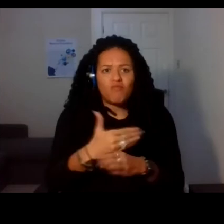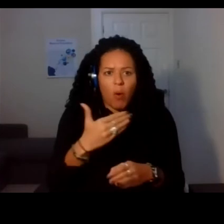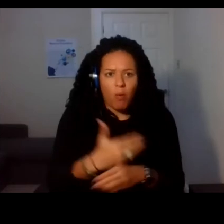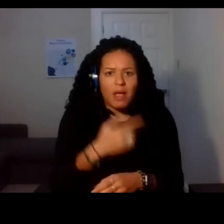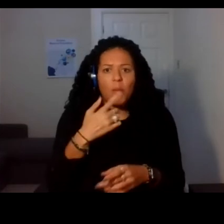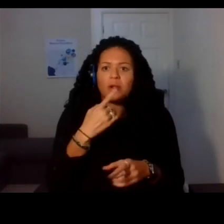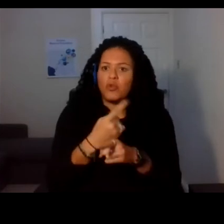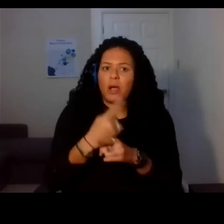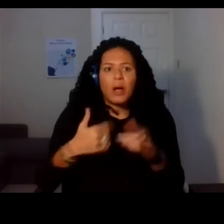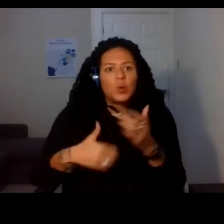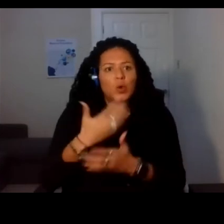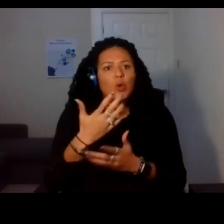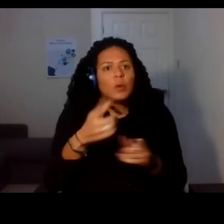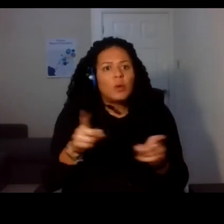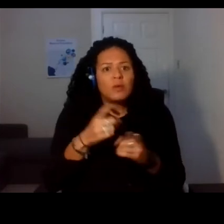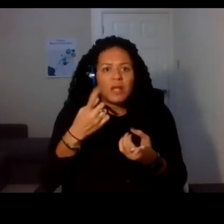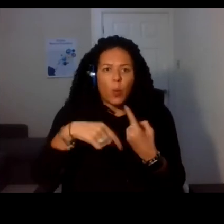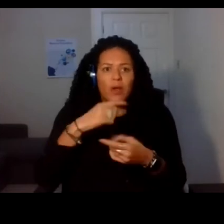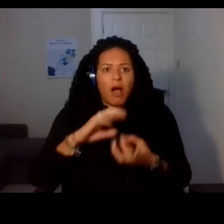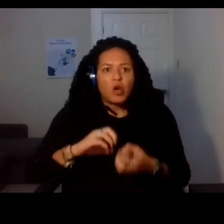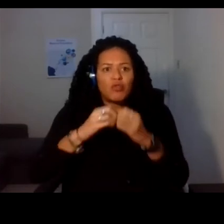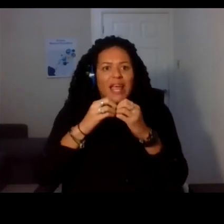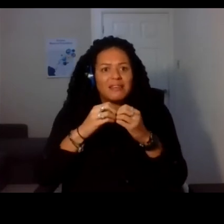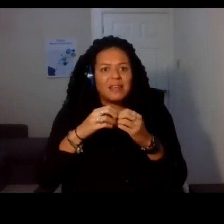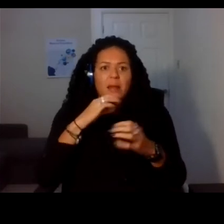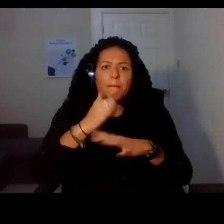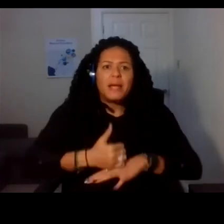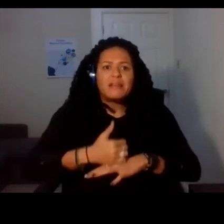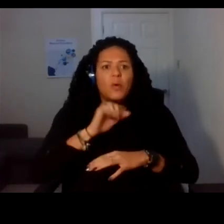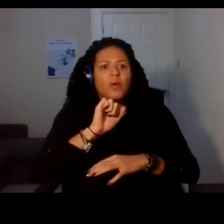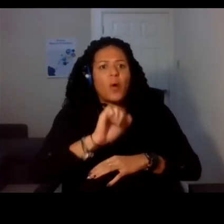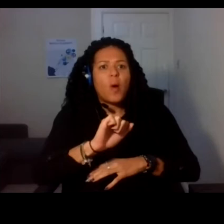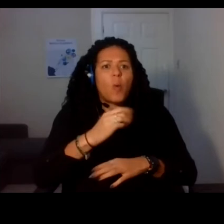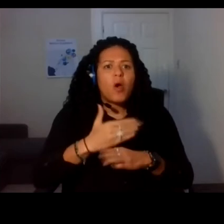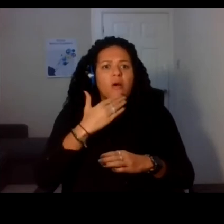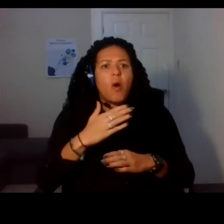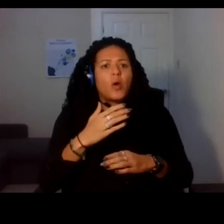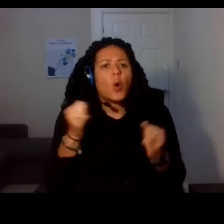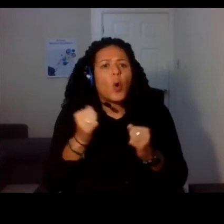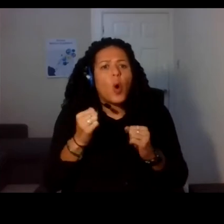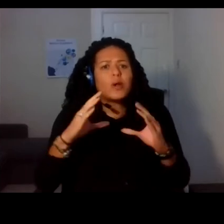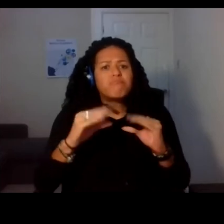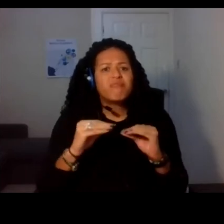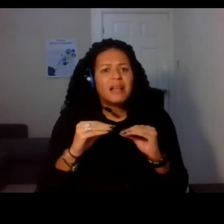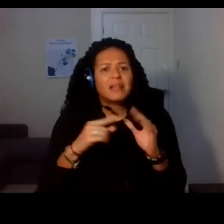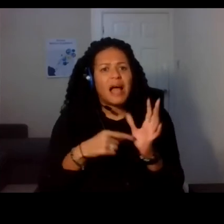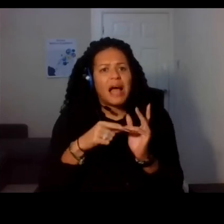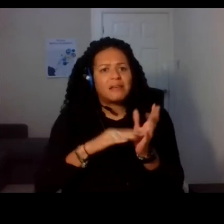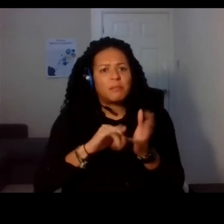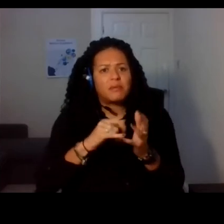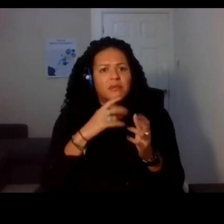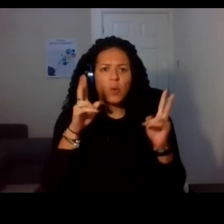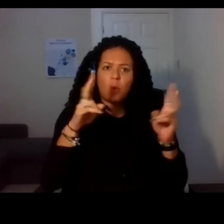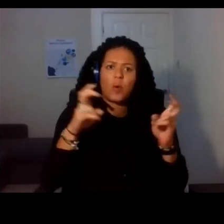music we are creating together based on her work on cold pressed atoms. It's called The Superposition